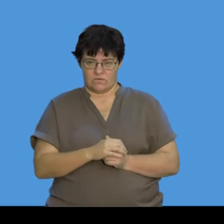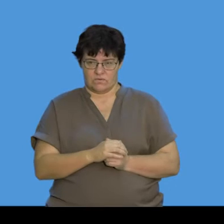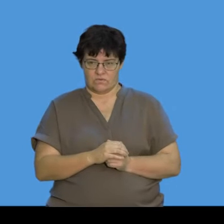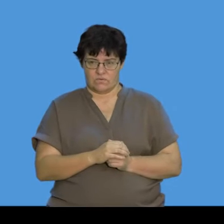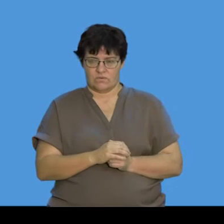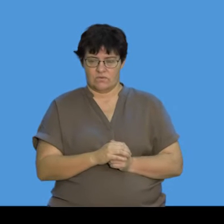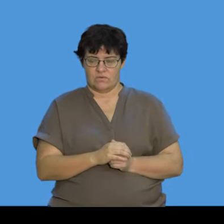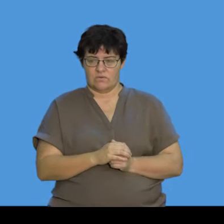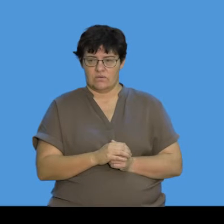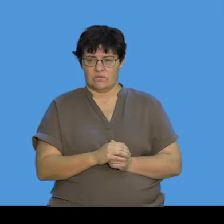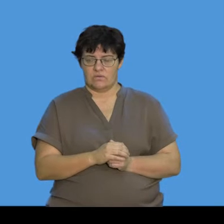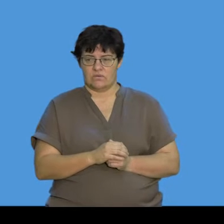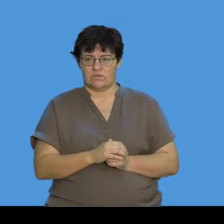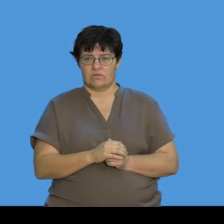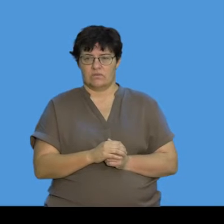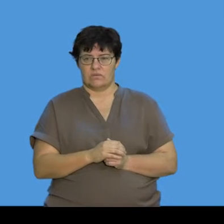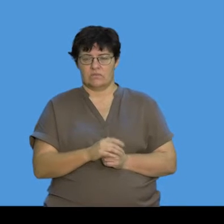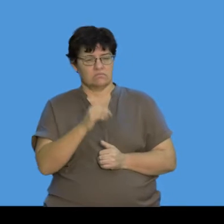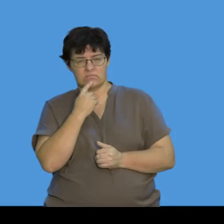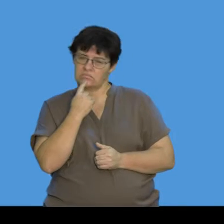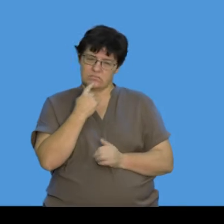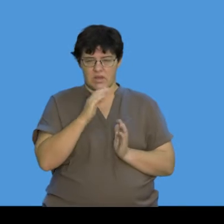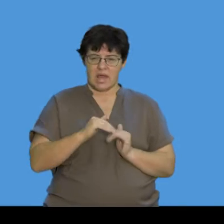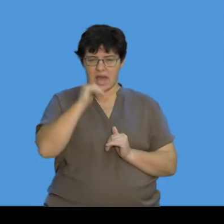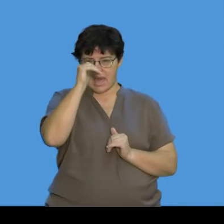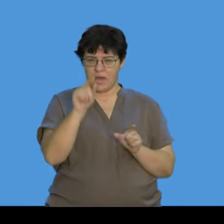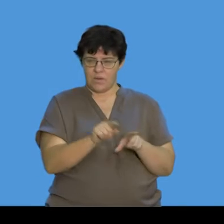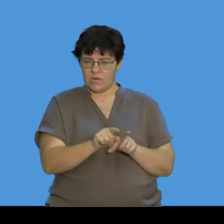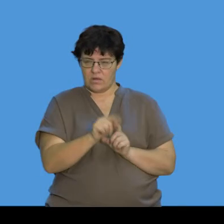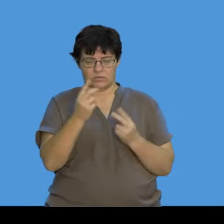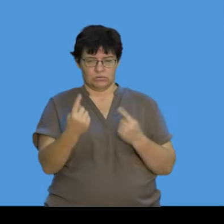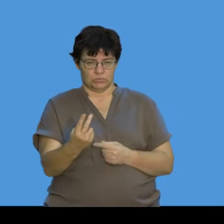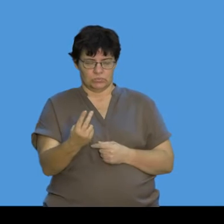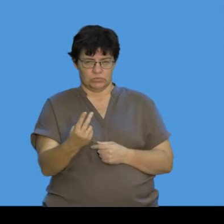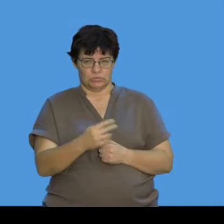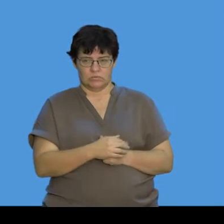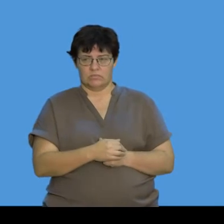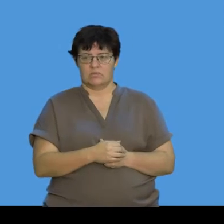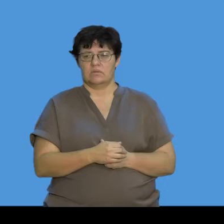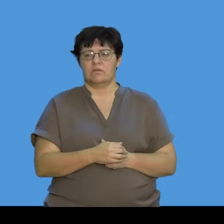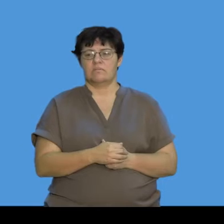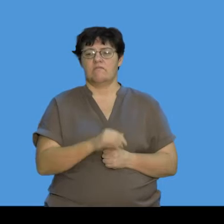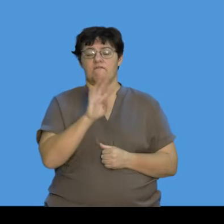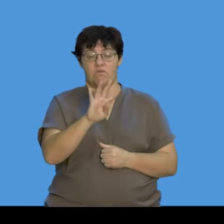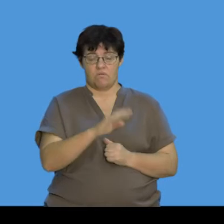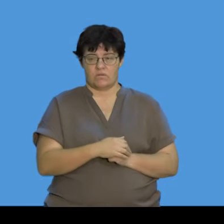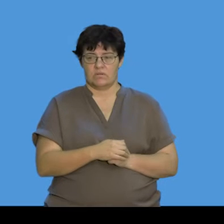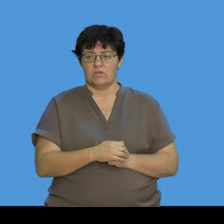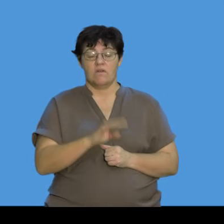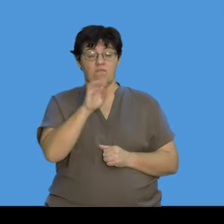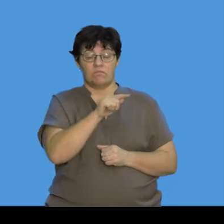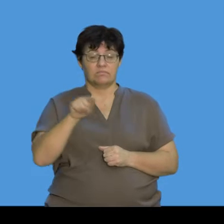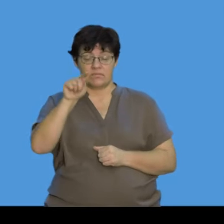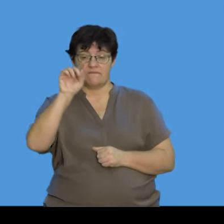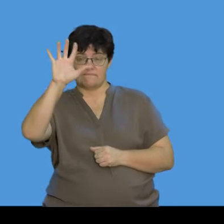24. And then if you find what is the highest common factor between the two, it will be 4, which will